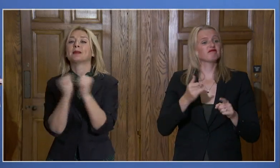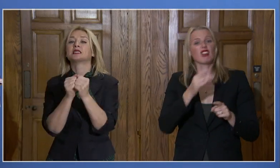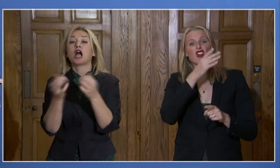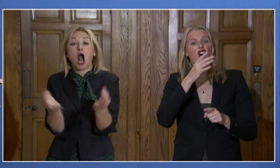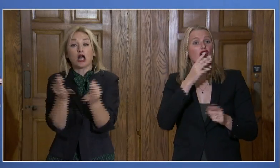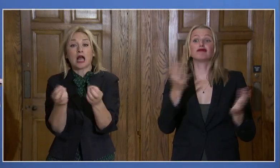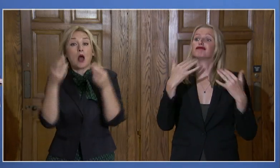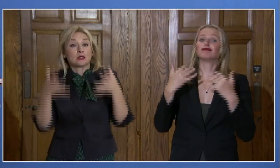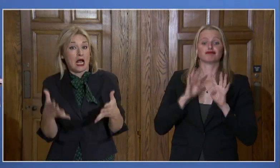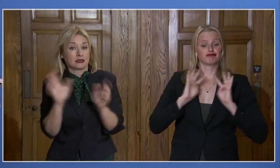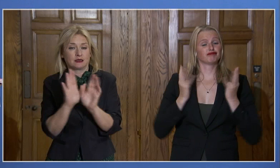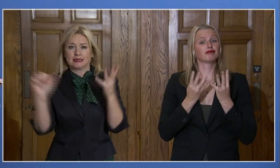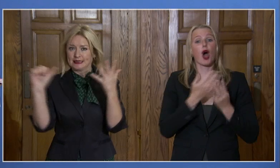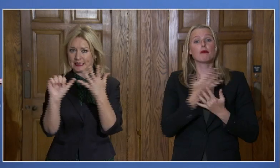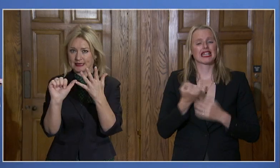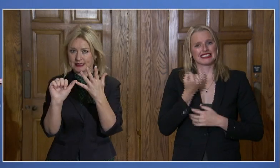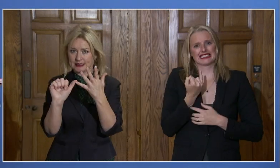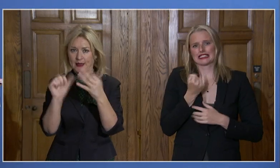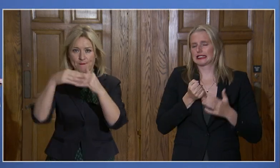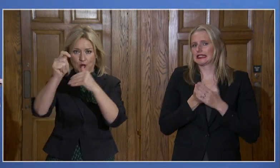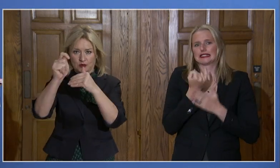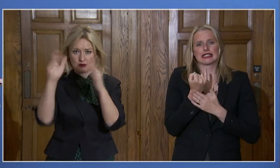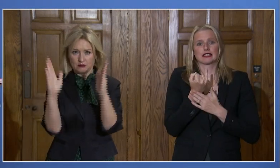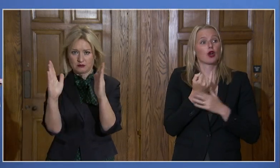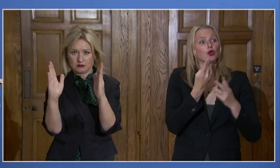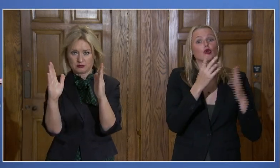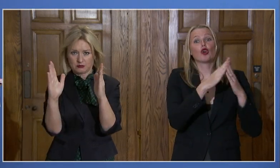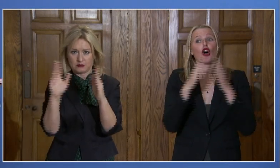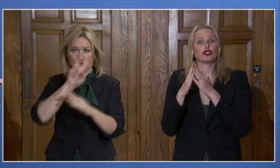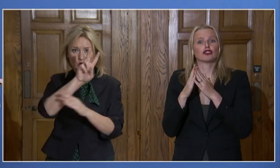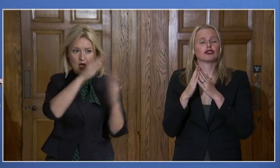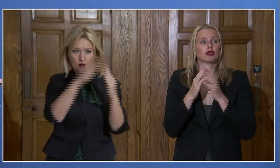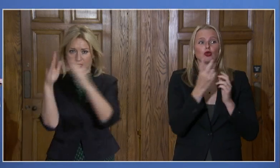from no more than 2 households, but exempting children 12 and under.